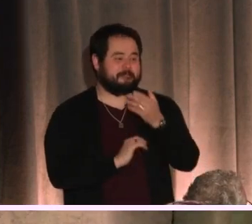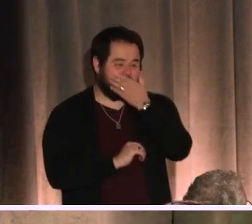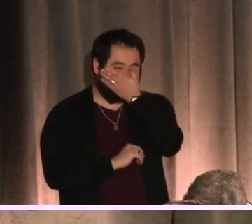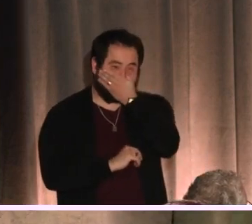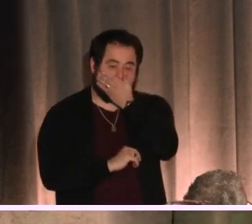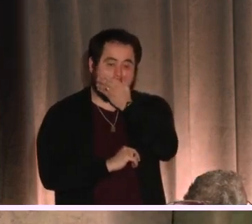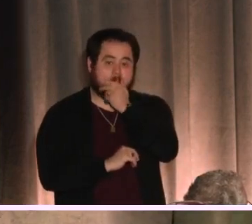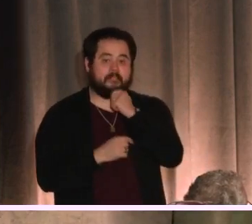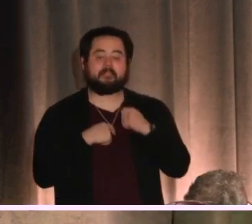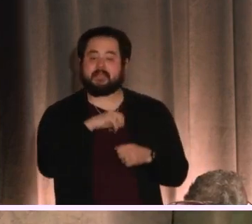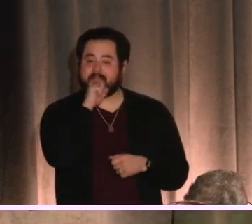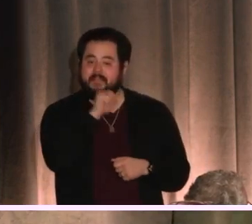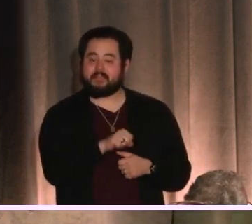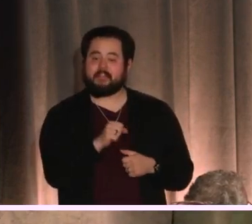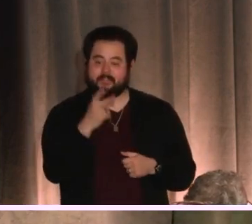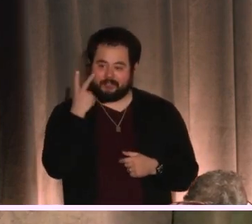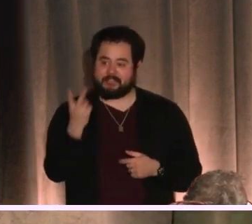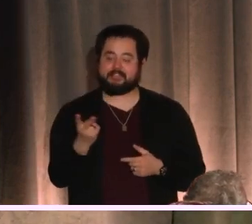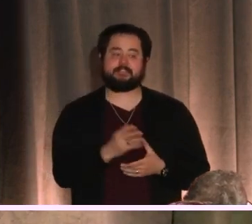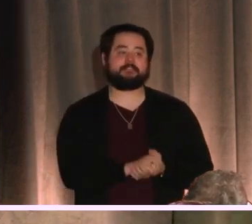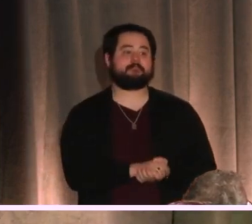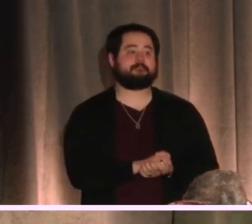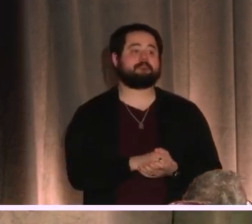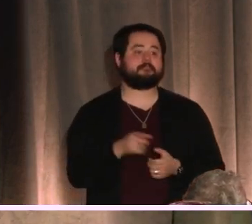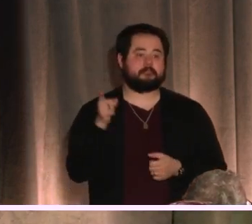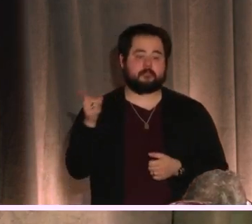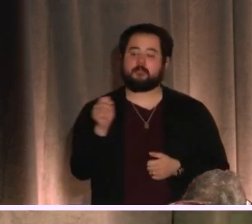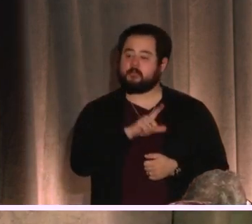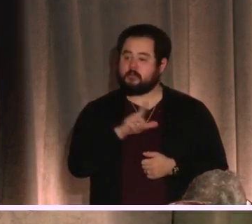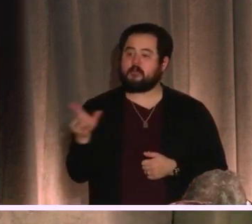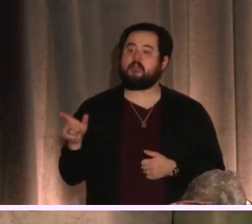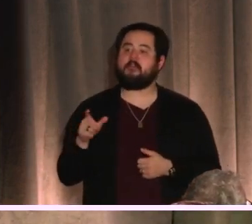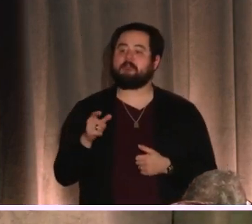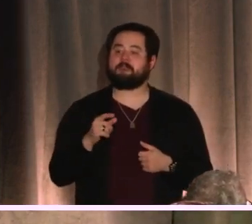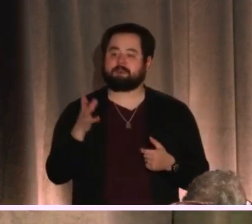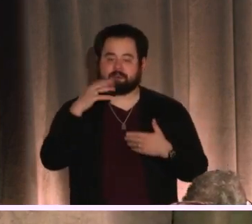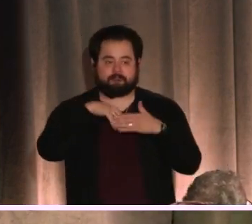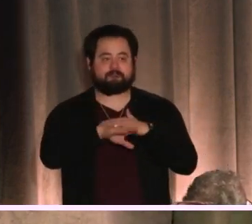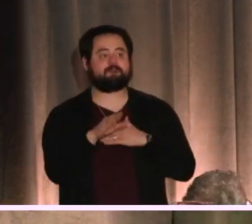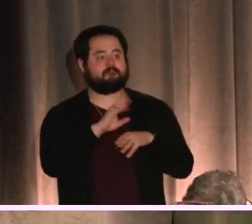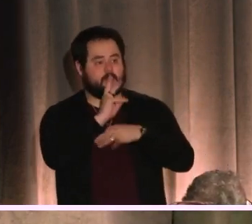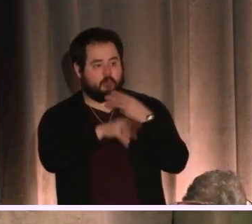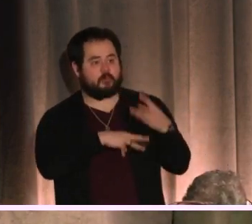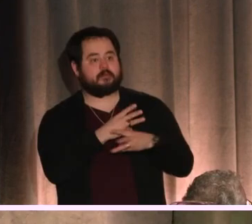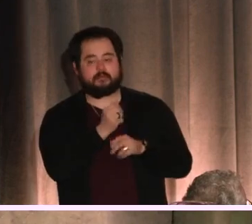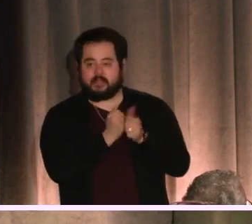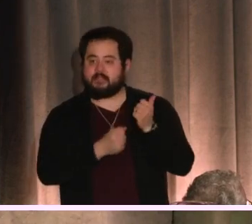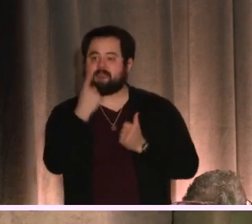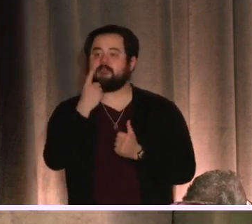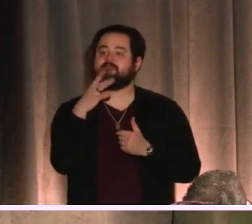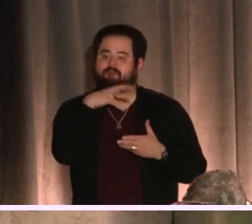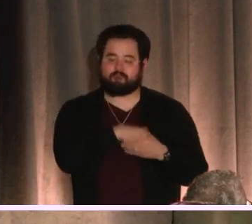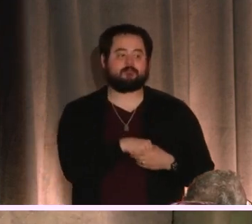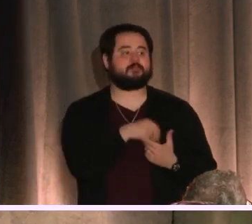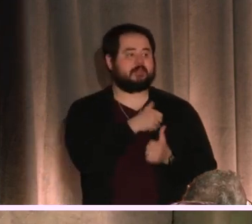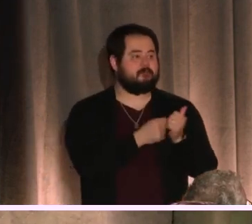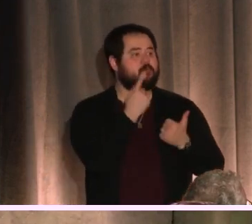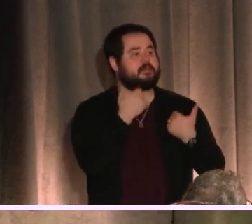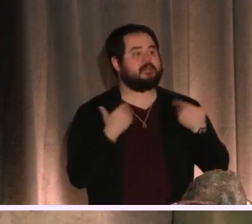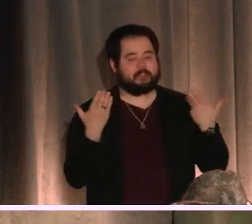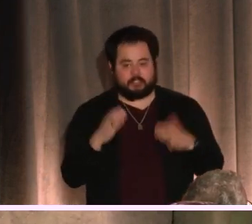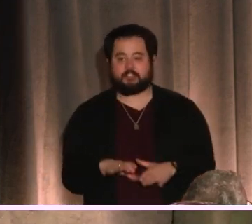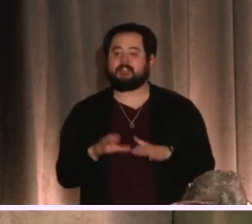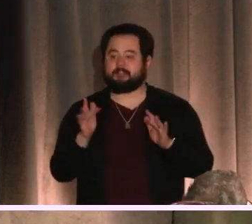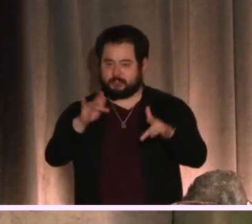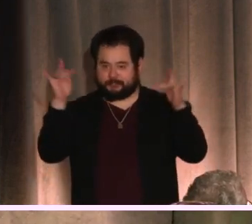I love seeing you guys all embrace a world where everyone's included and everyone gets a chance to shine.